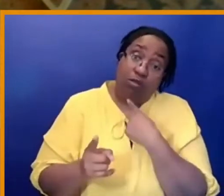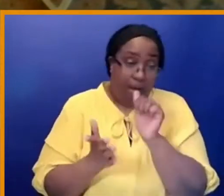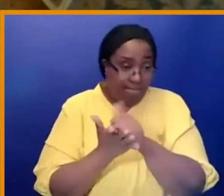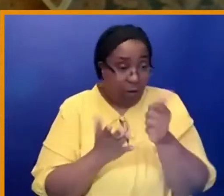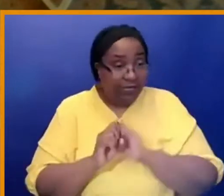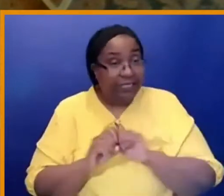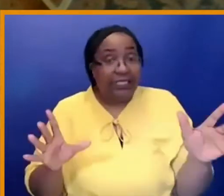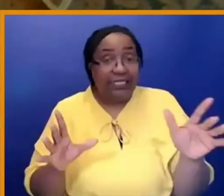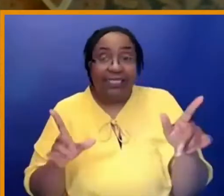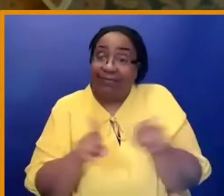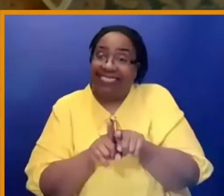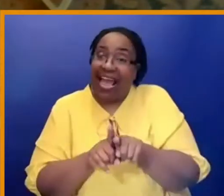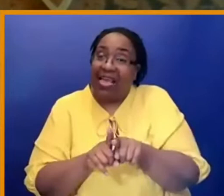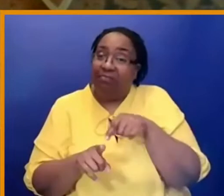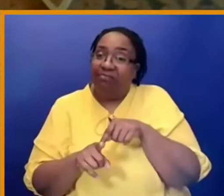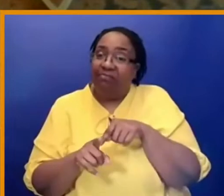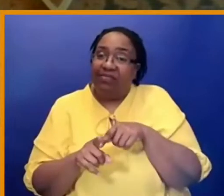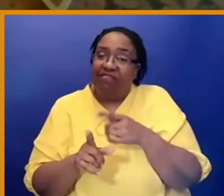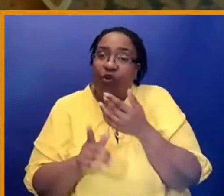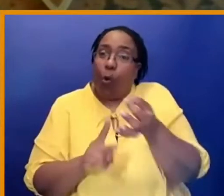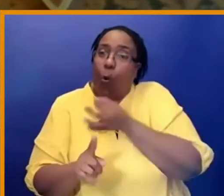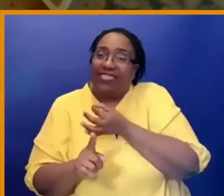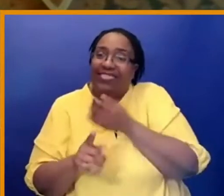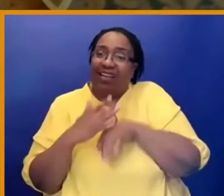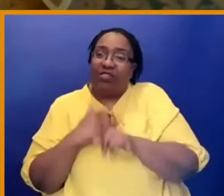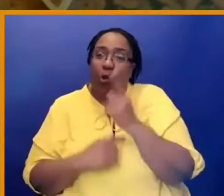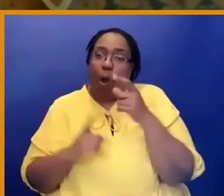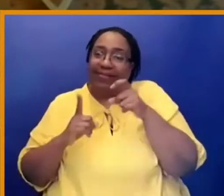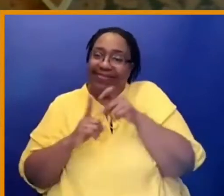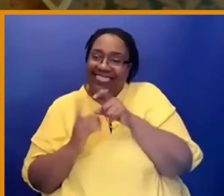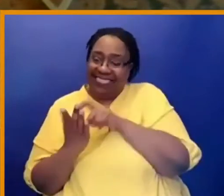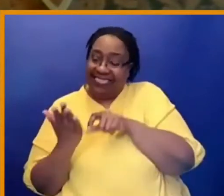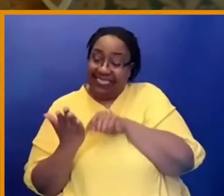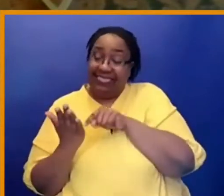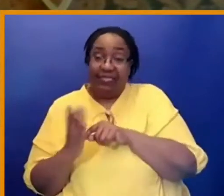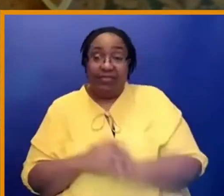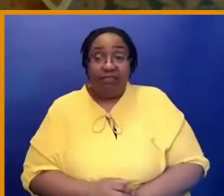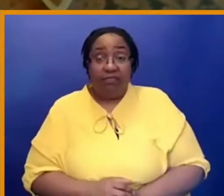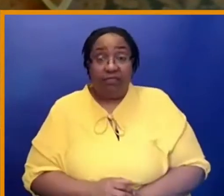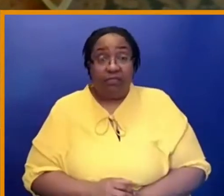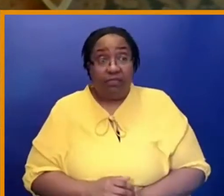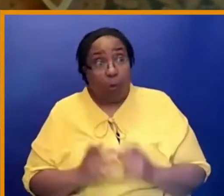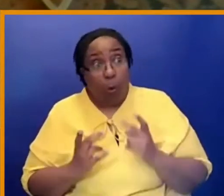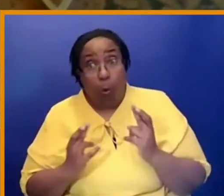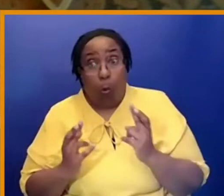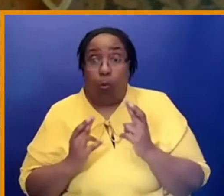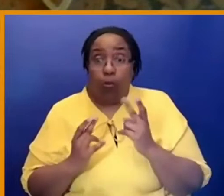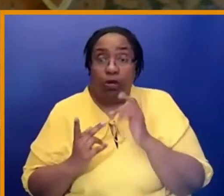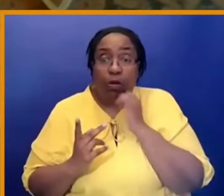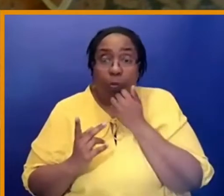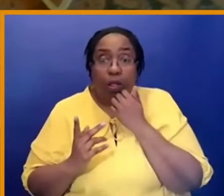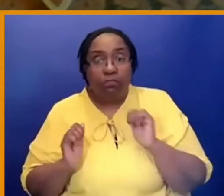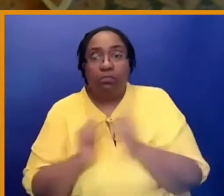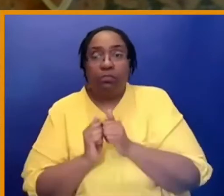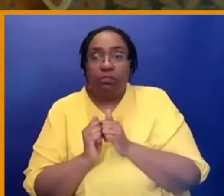normal way as those which would be asked under 1D. So hopefully you'll go along with the suggestion and